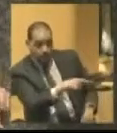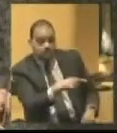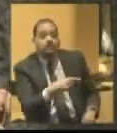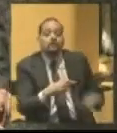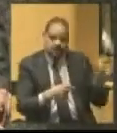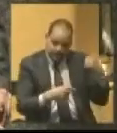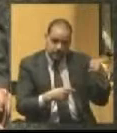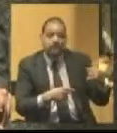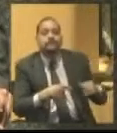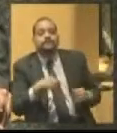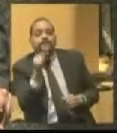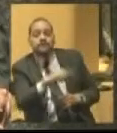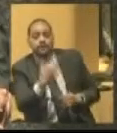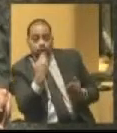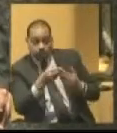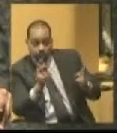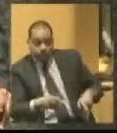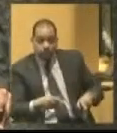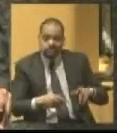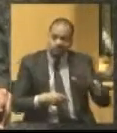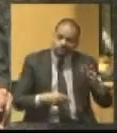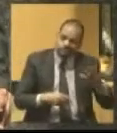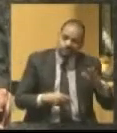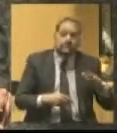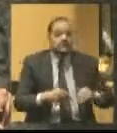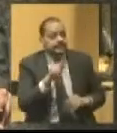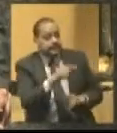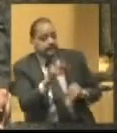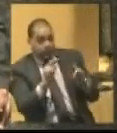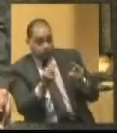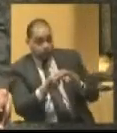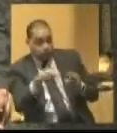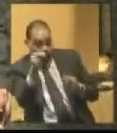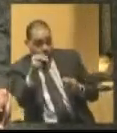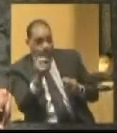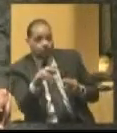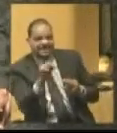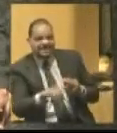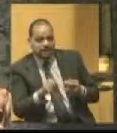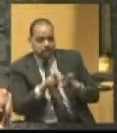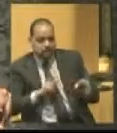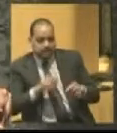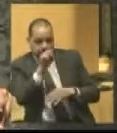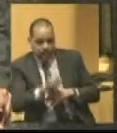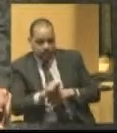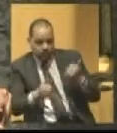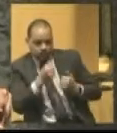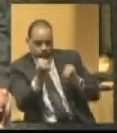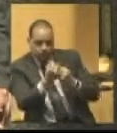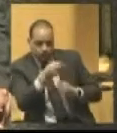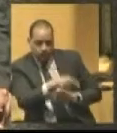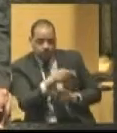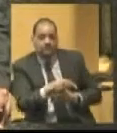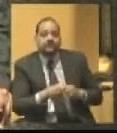massa. Is he a Union man or a secessionist? After telling Ayres that their master, quote, swears and cusses at